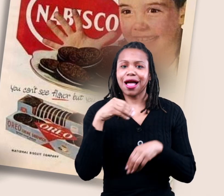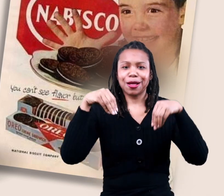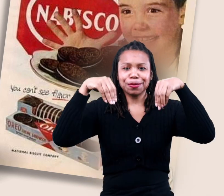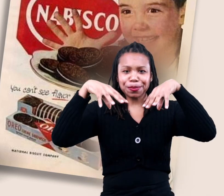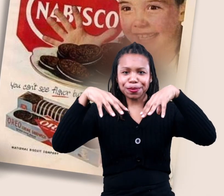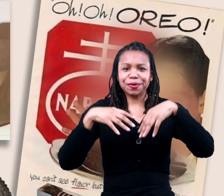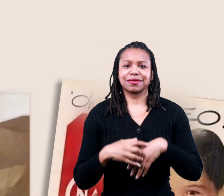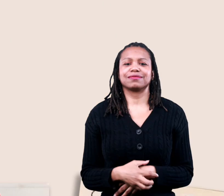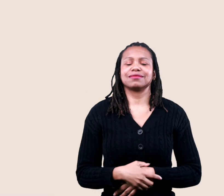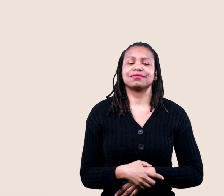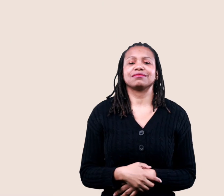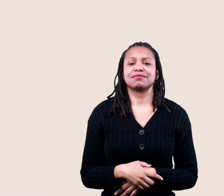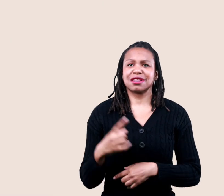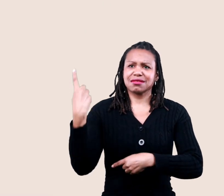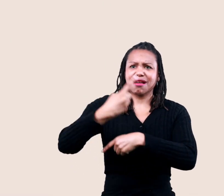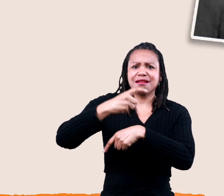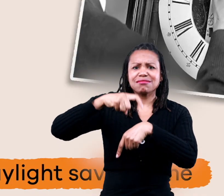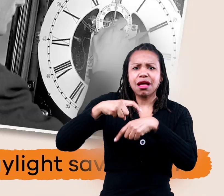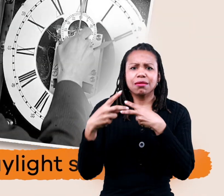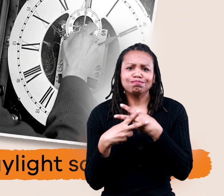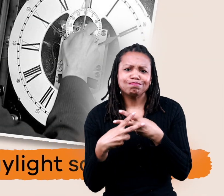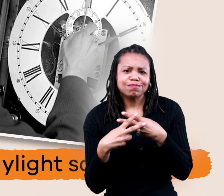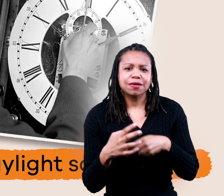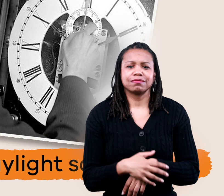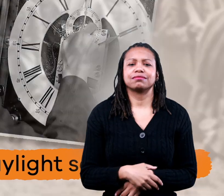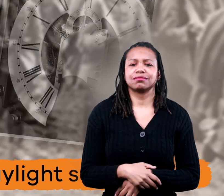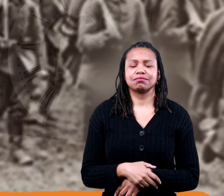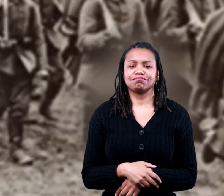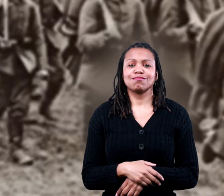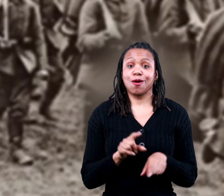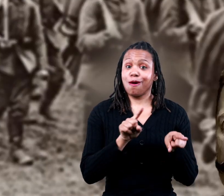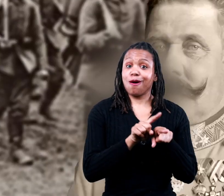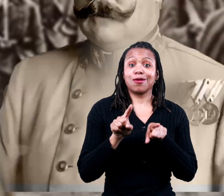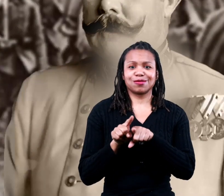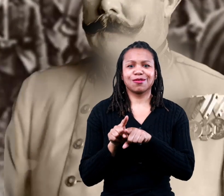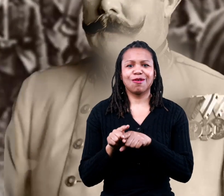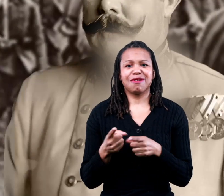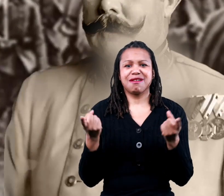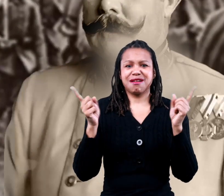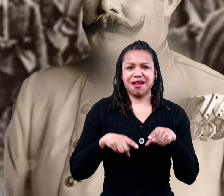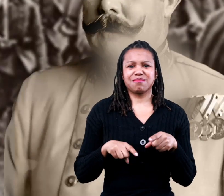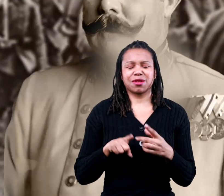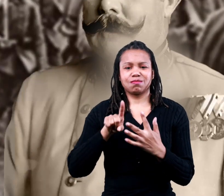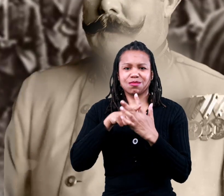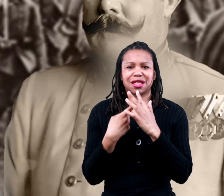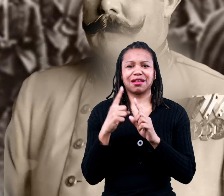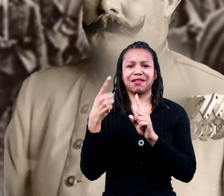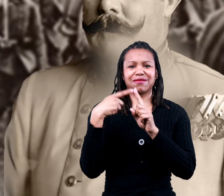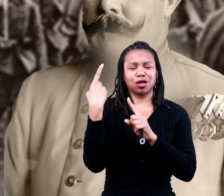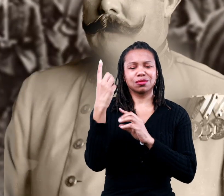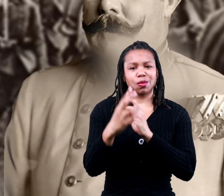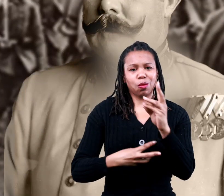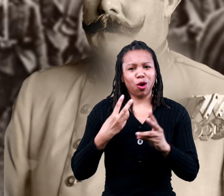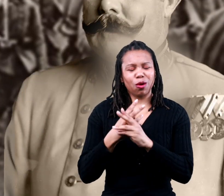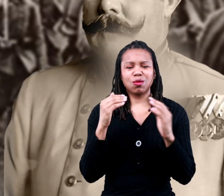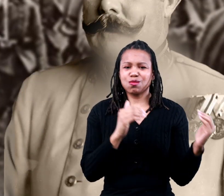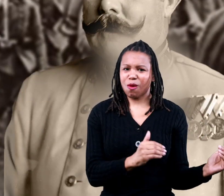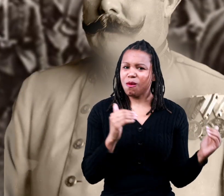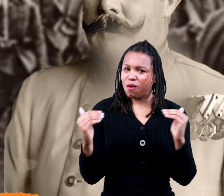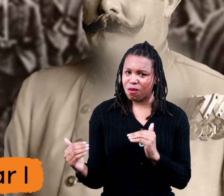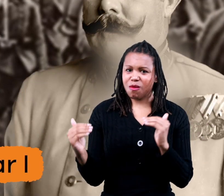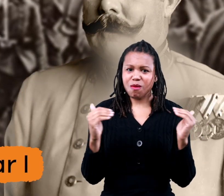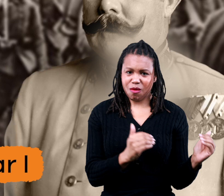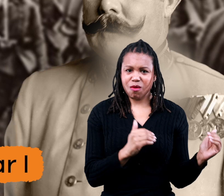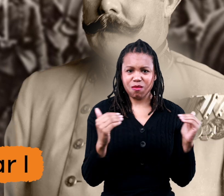Oreo cookie, traffic lights, daylight saving time. But it also signaled the beginning and ending of